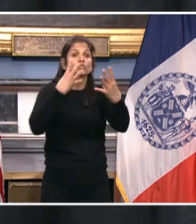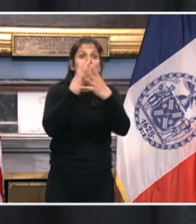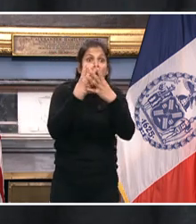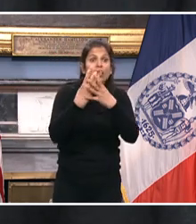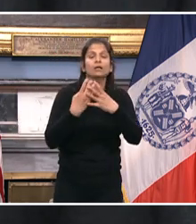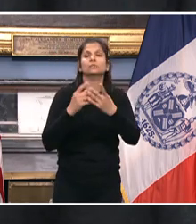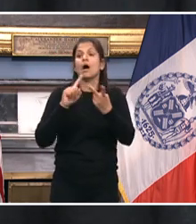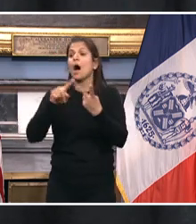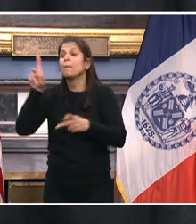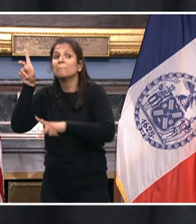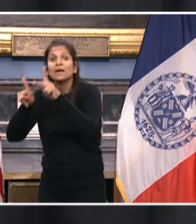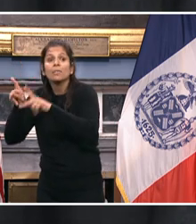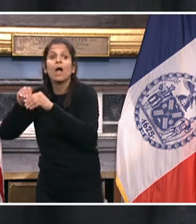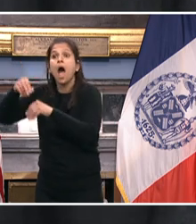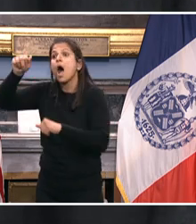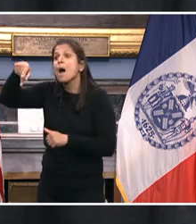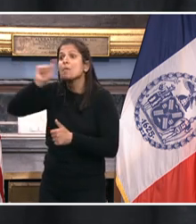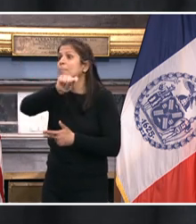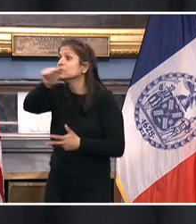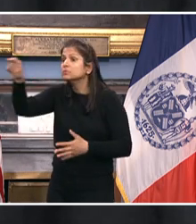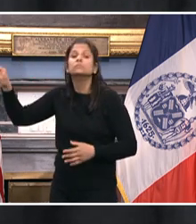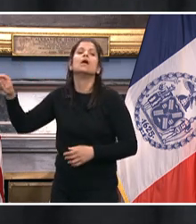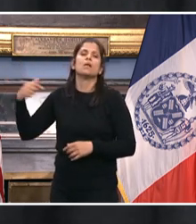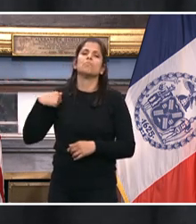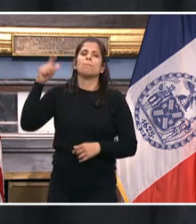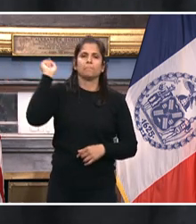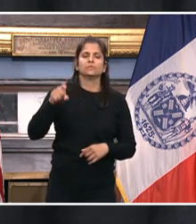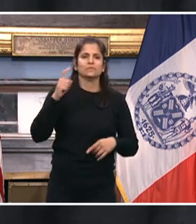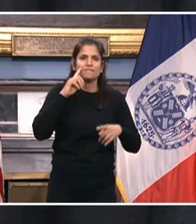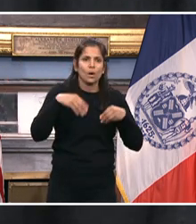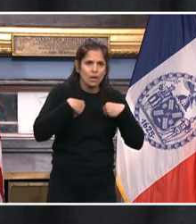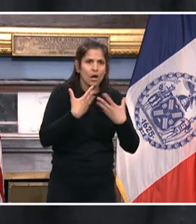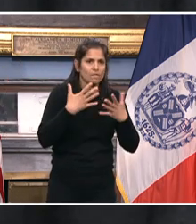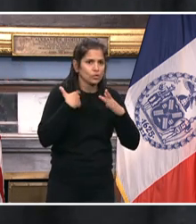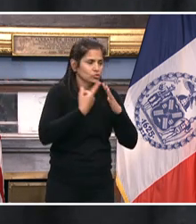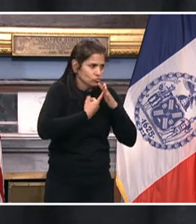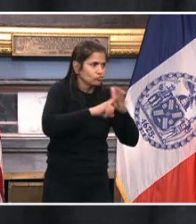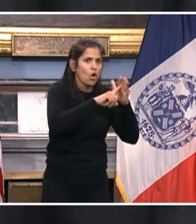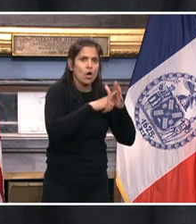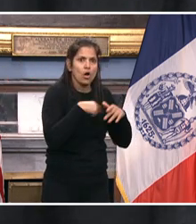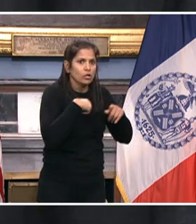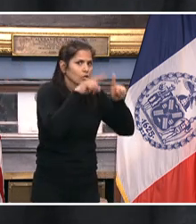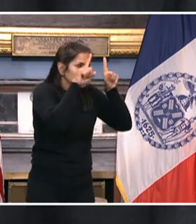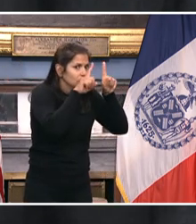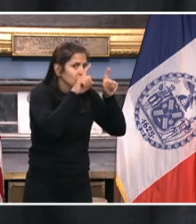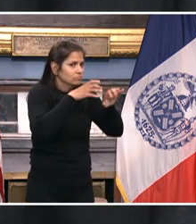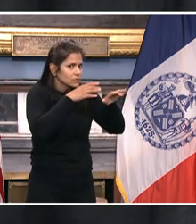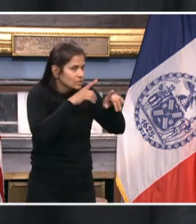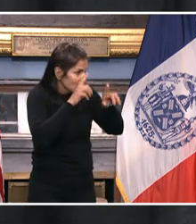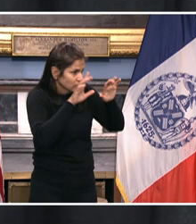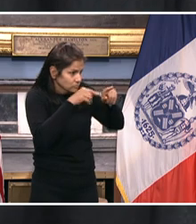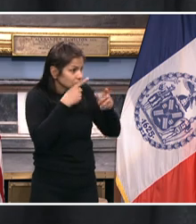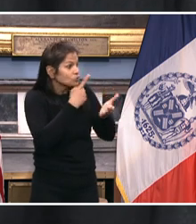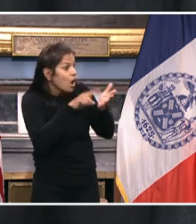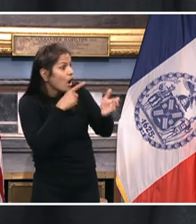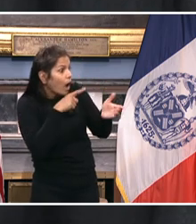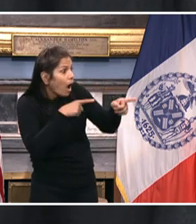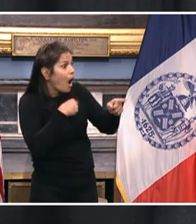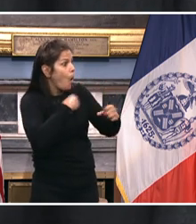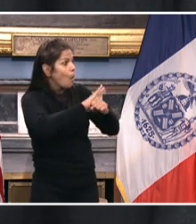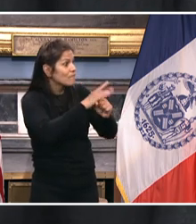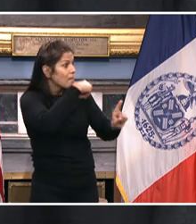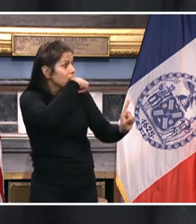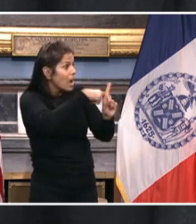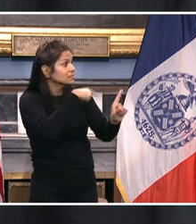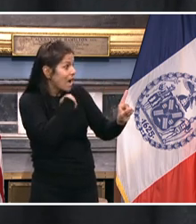But to build it out much further, we clearly have a huge amount of hotel capacity, and we would use it. And